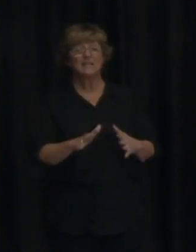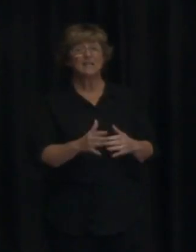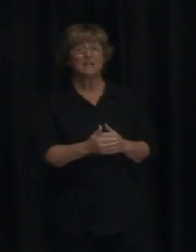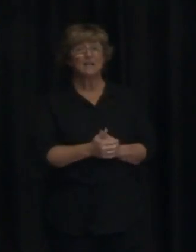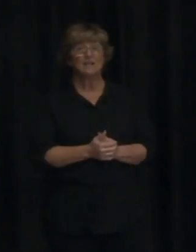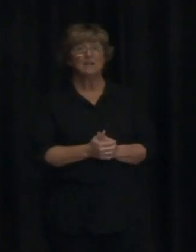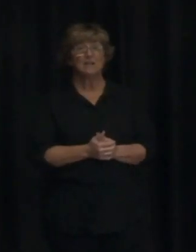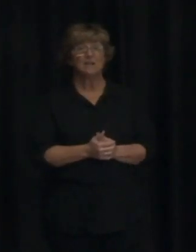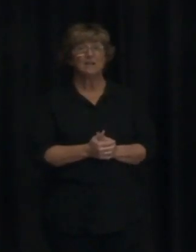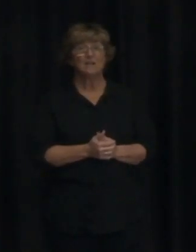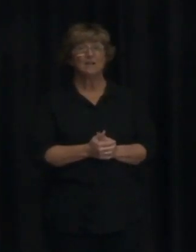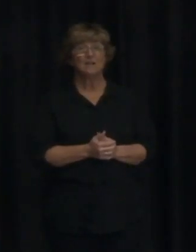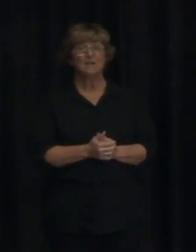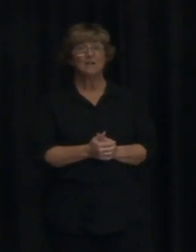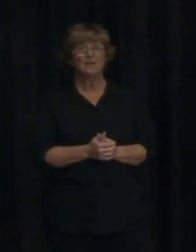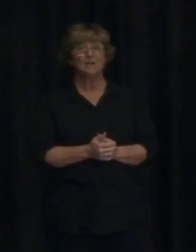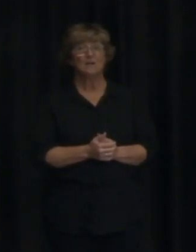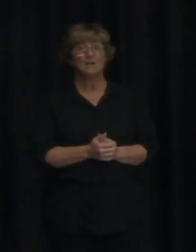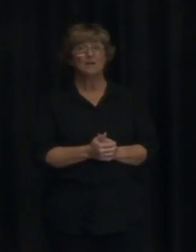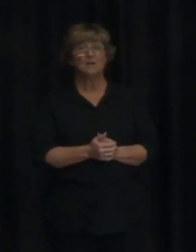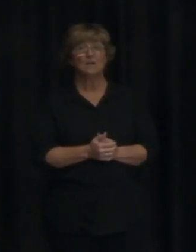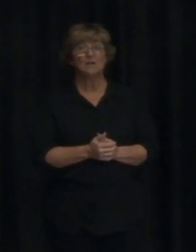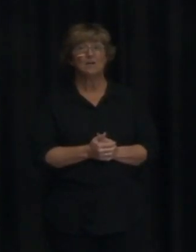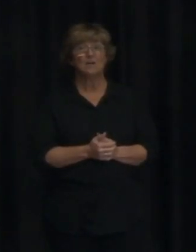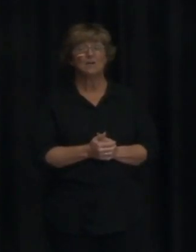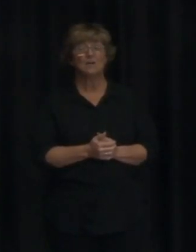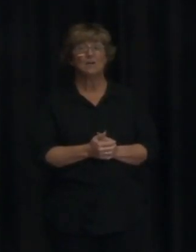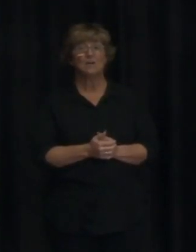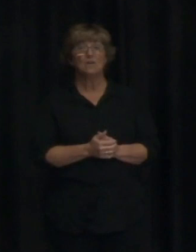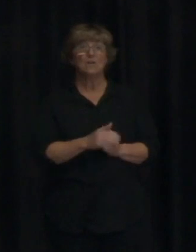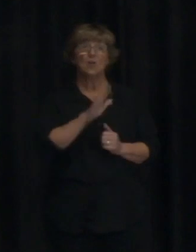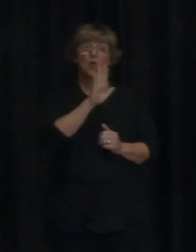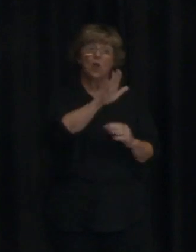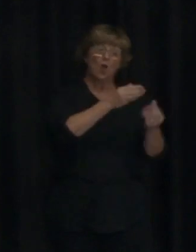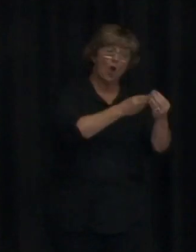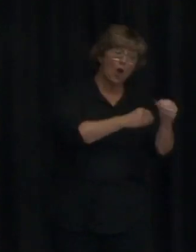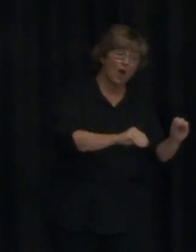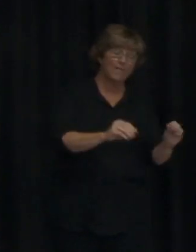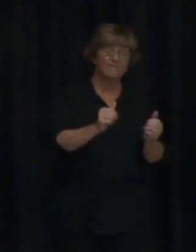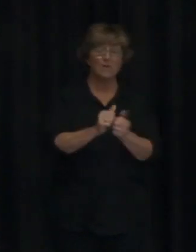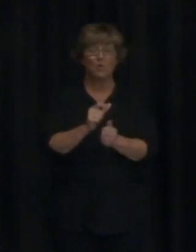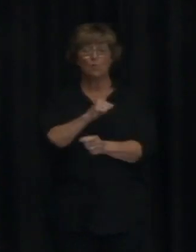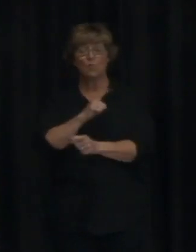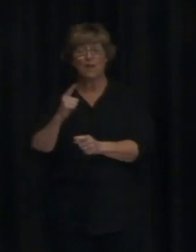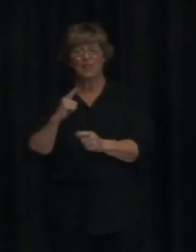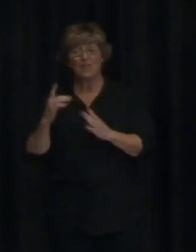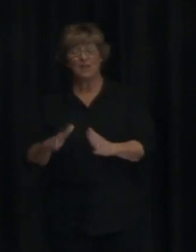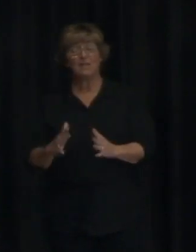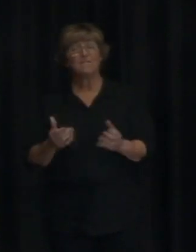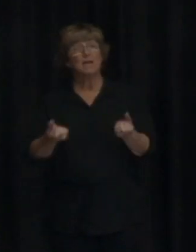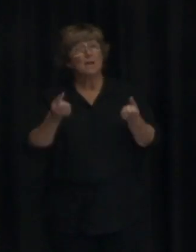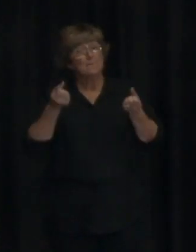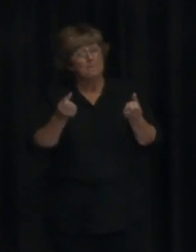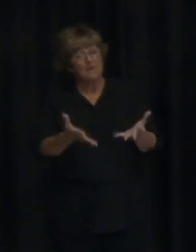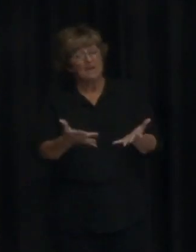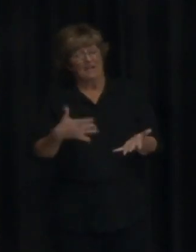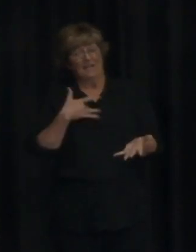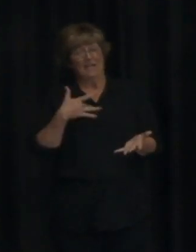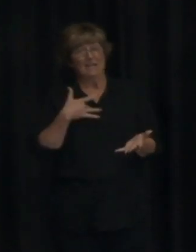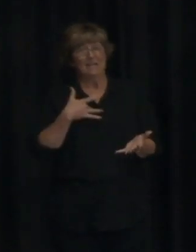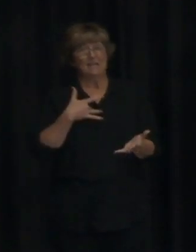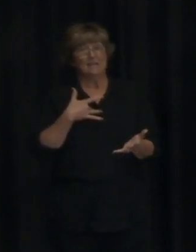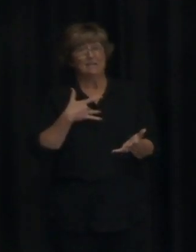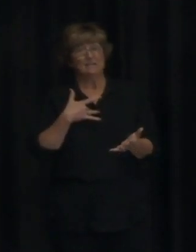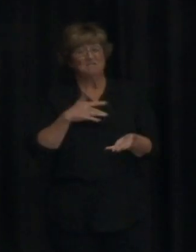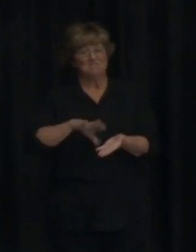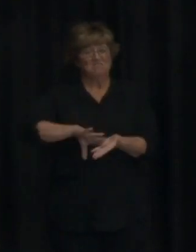is obviously a very a big compromise between your office and the legislature. A lot of members have been feeling a little sidelined